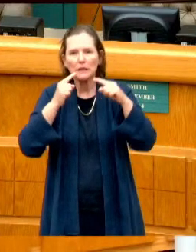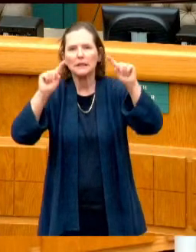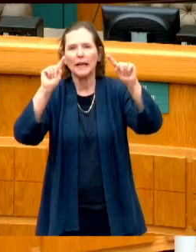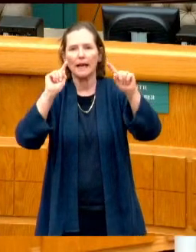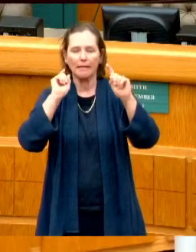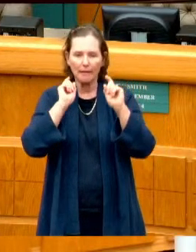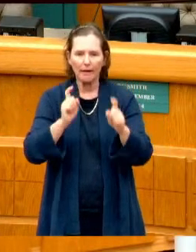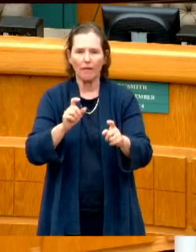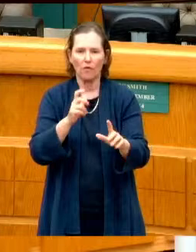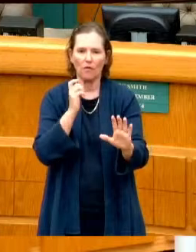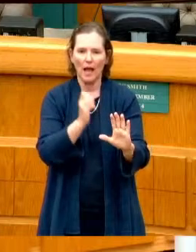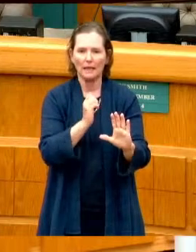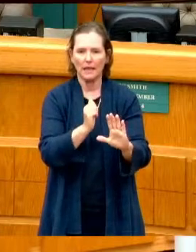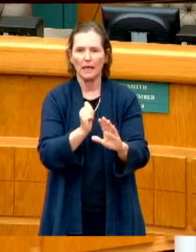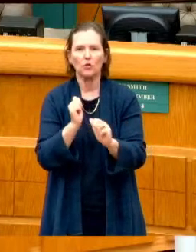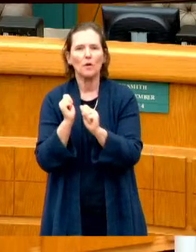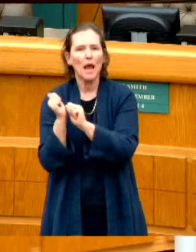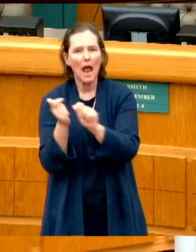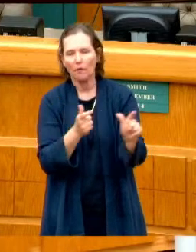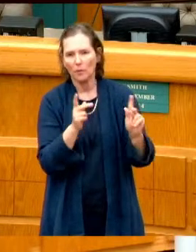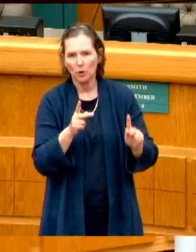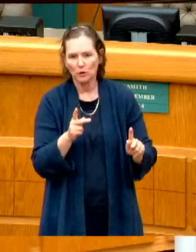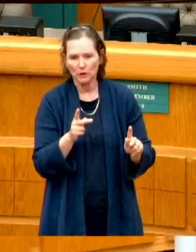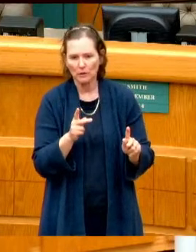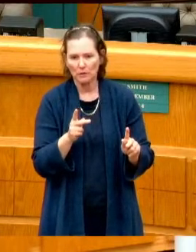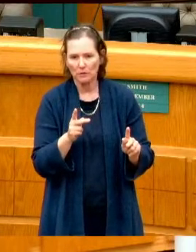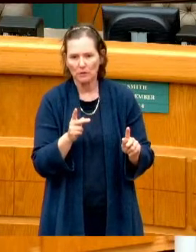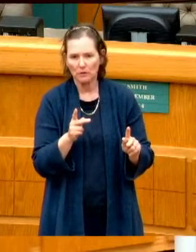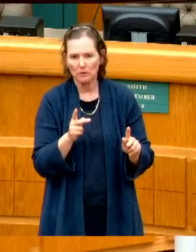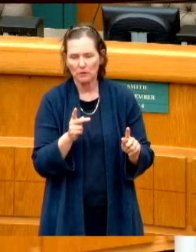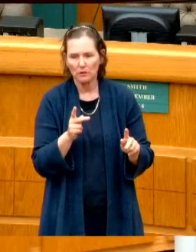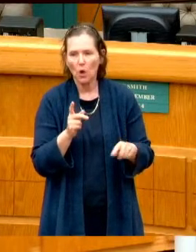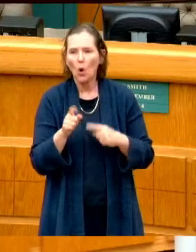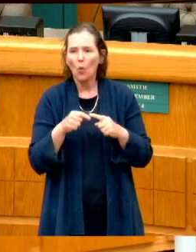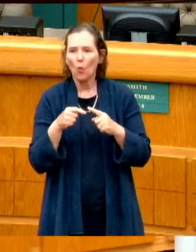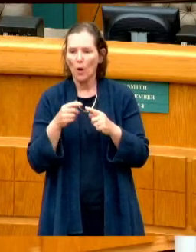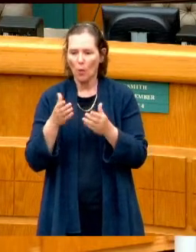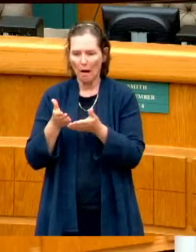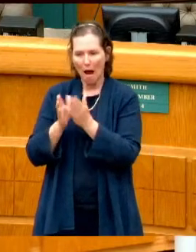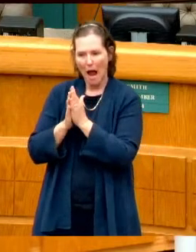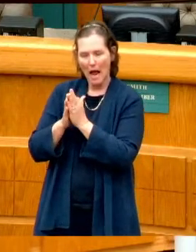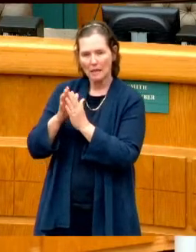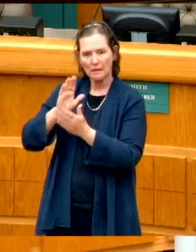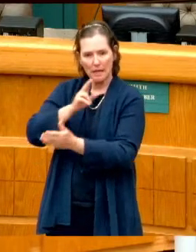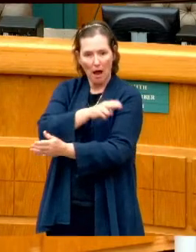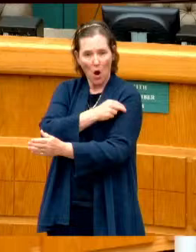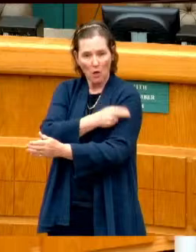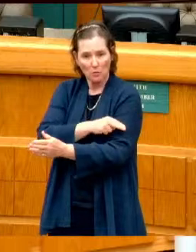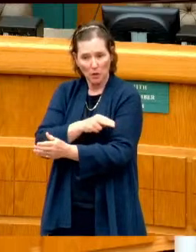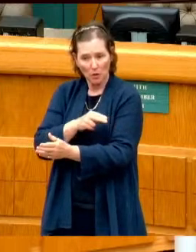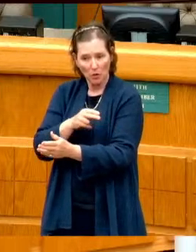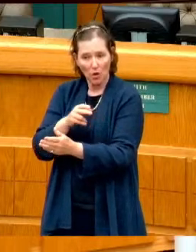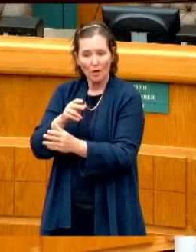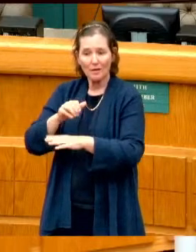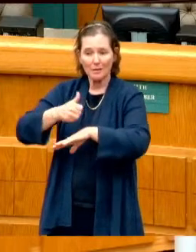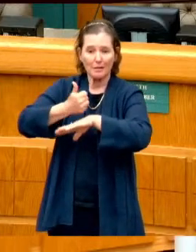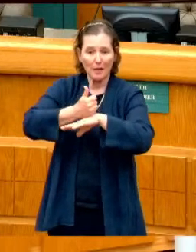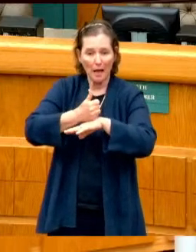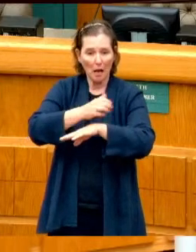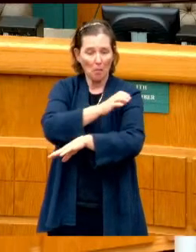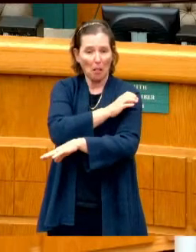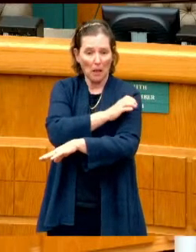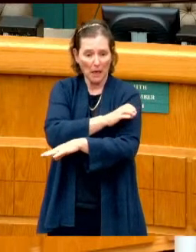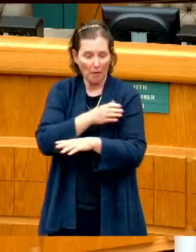when asked to stand up a clinic where we know vaccines are being asked for and where a